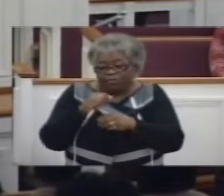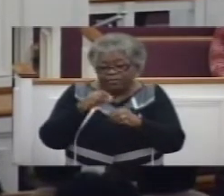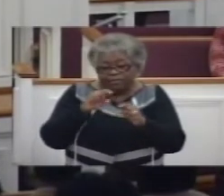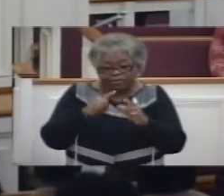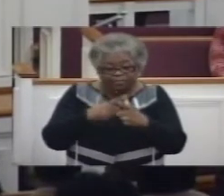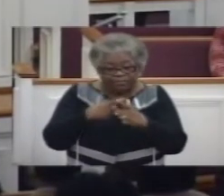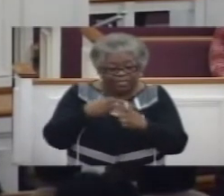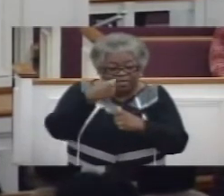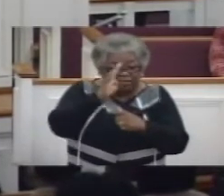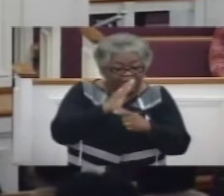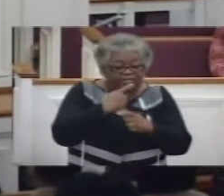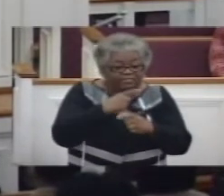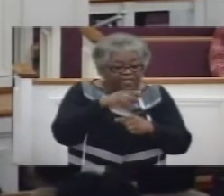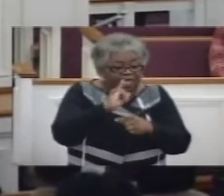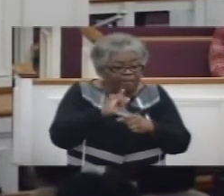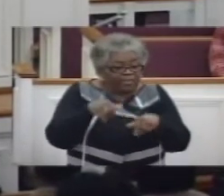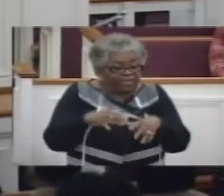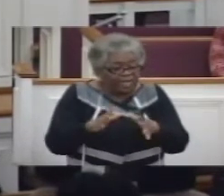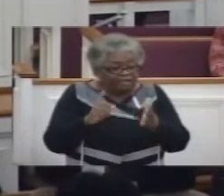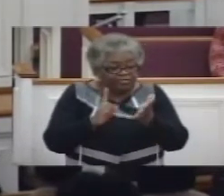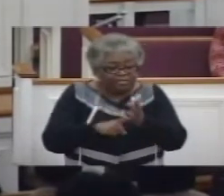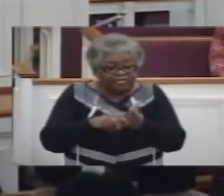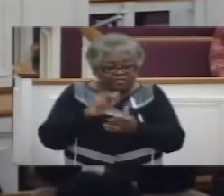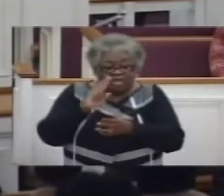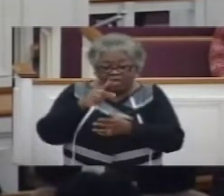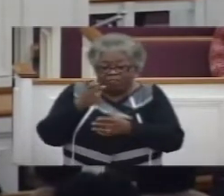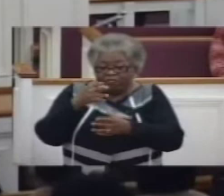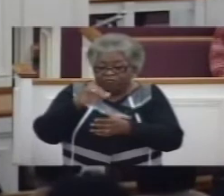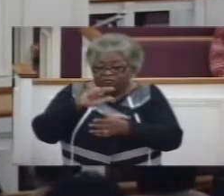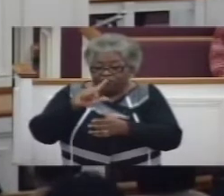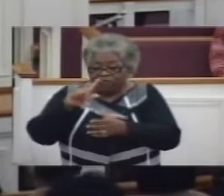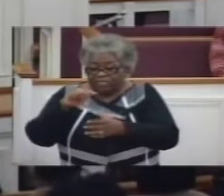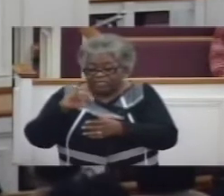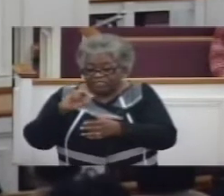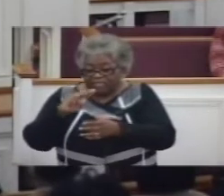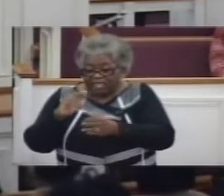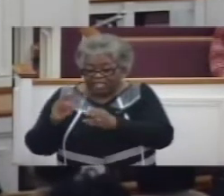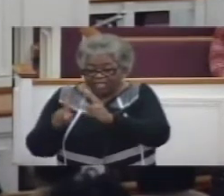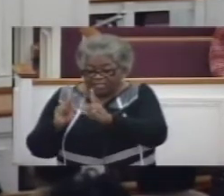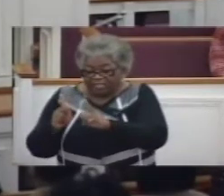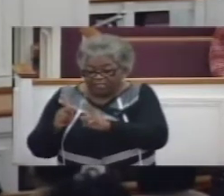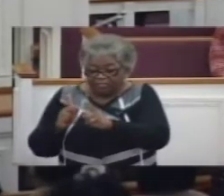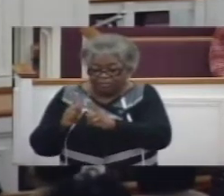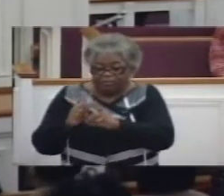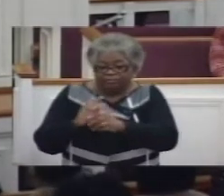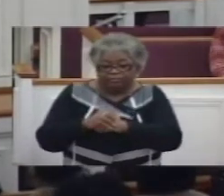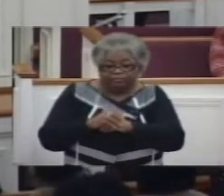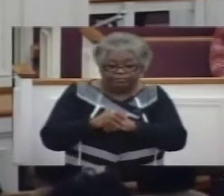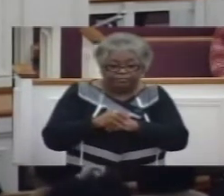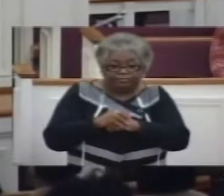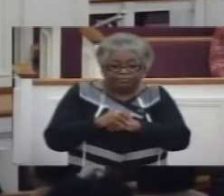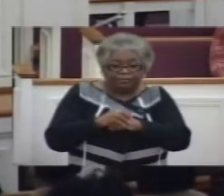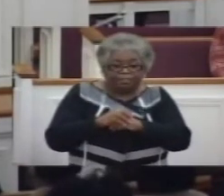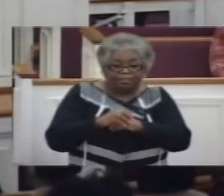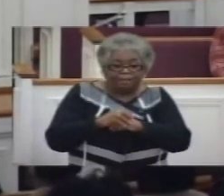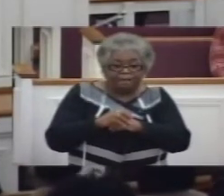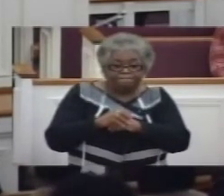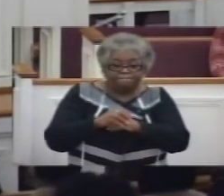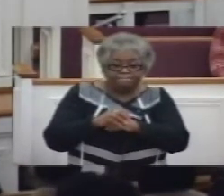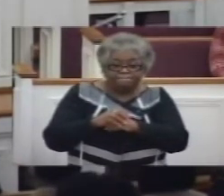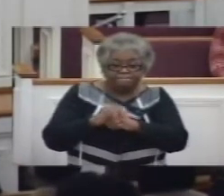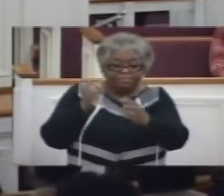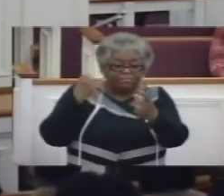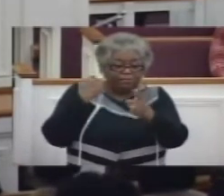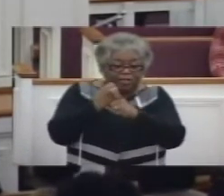these Philistines to haunt you, Israel, the rest of your days. And so